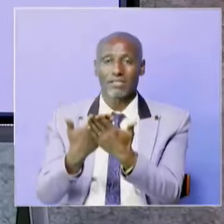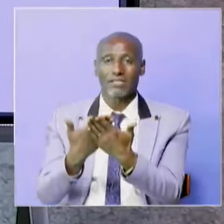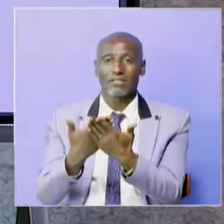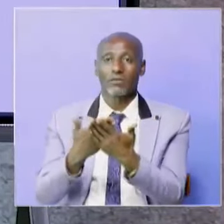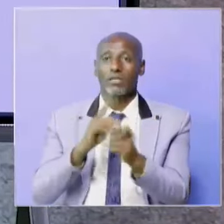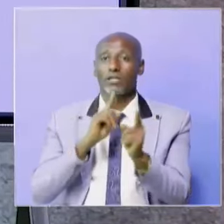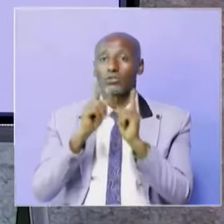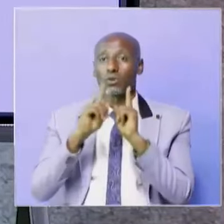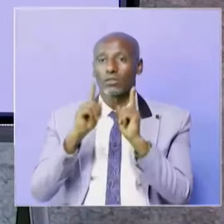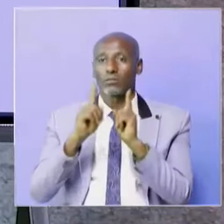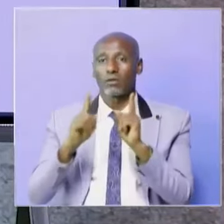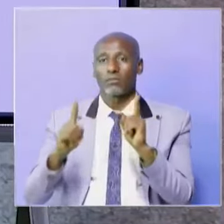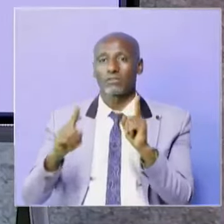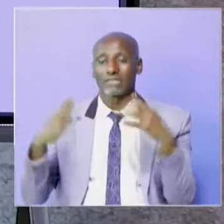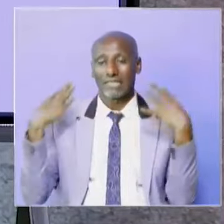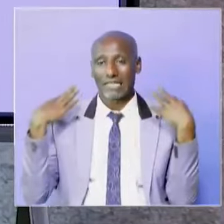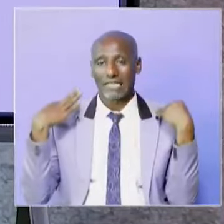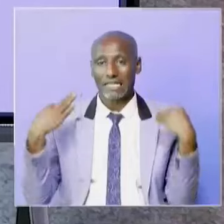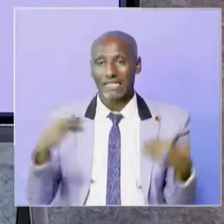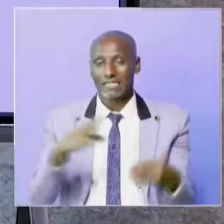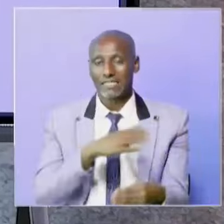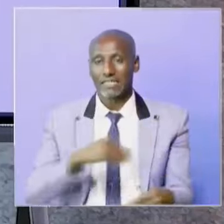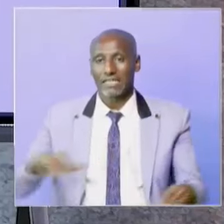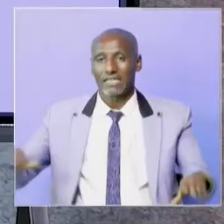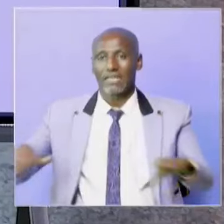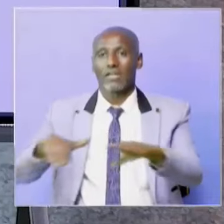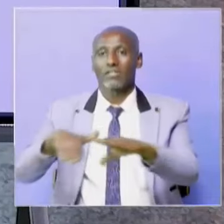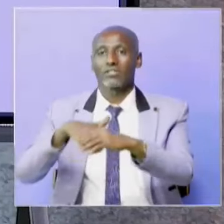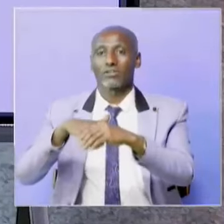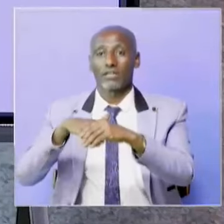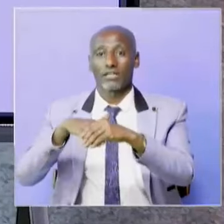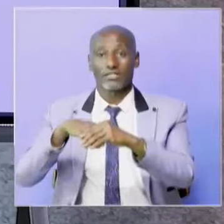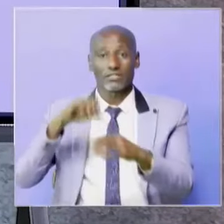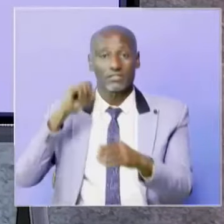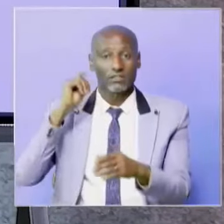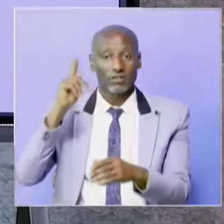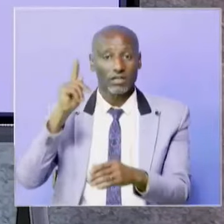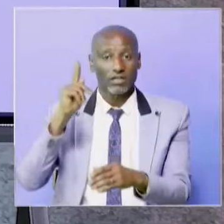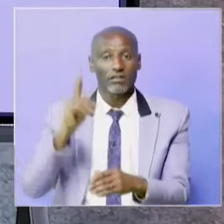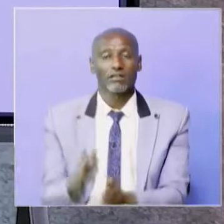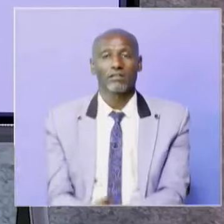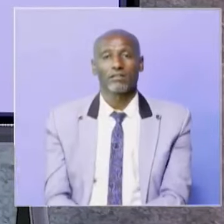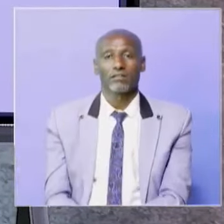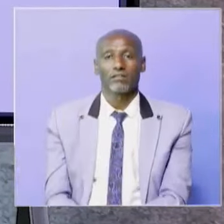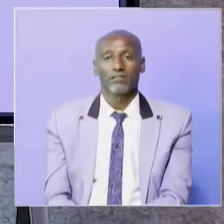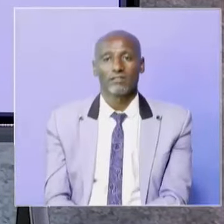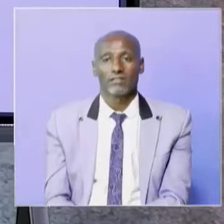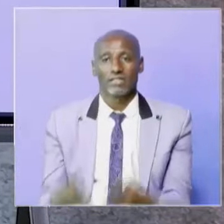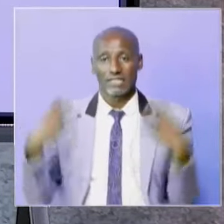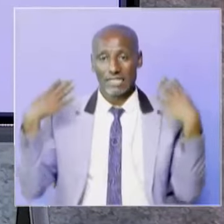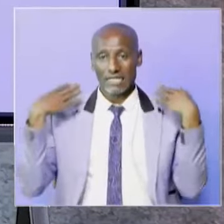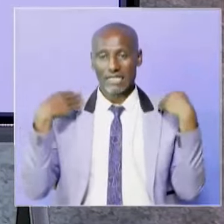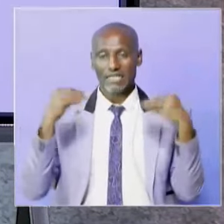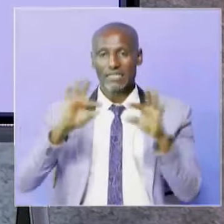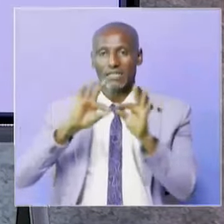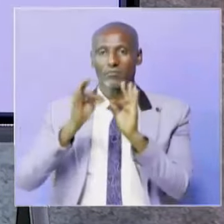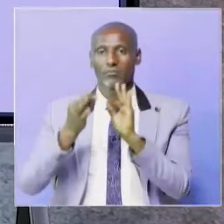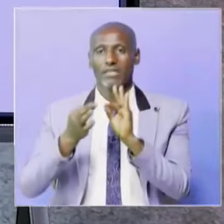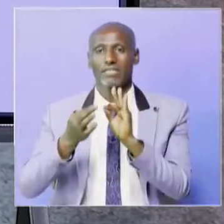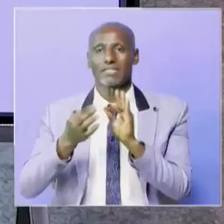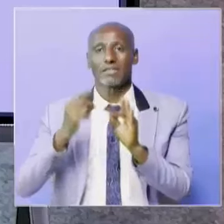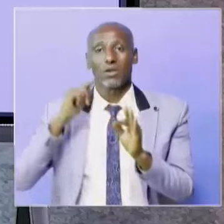learned today we have talked about greeting and introduction. Isn't it? Bravo. Here,